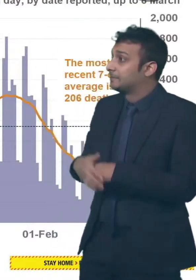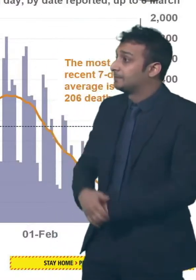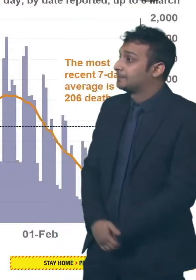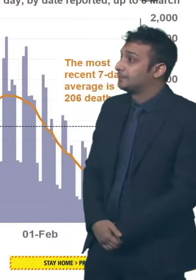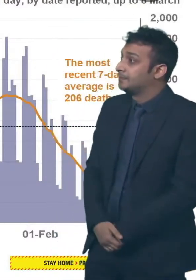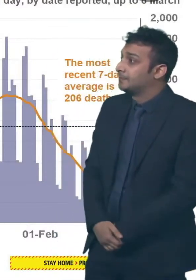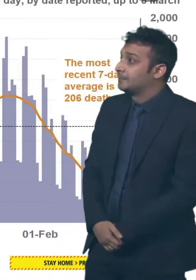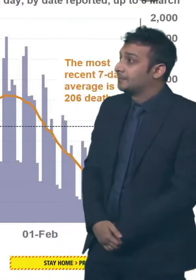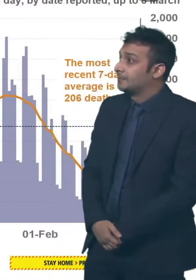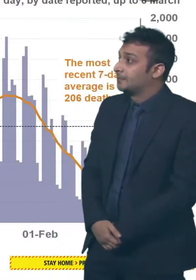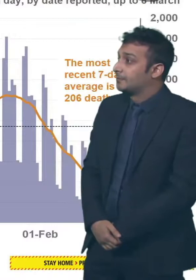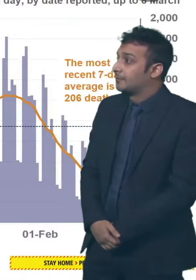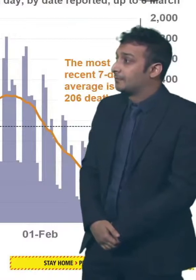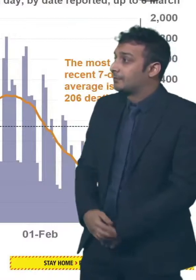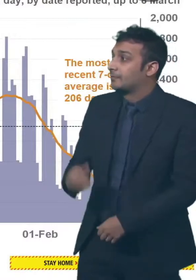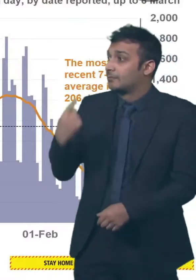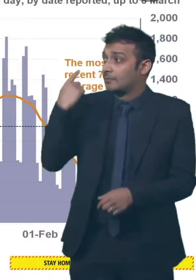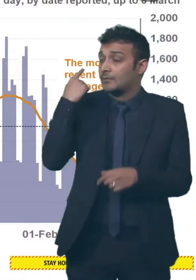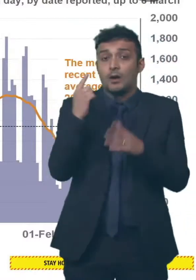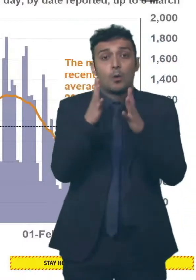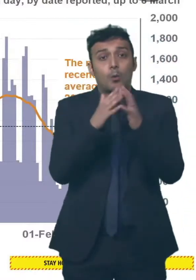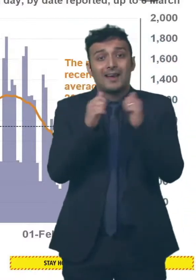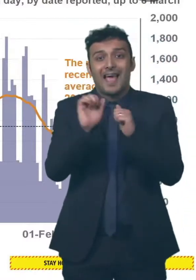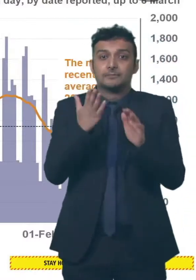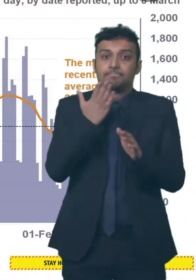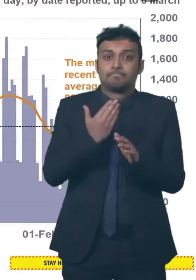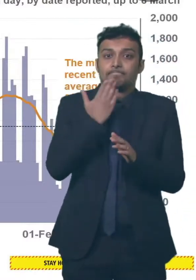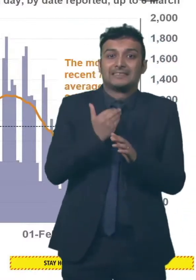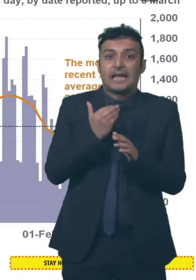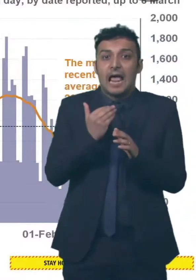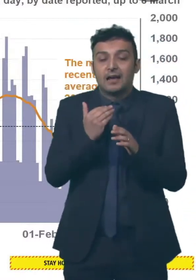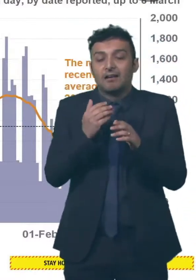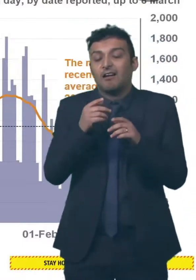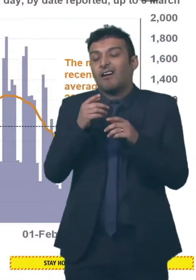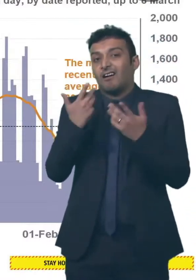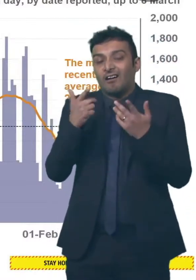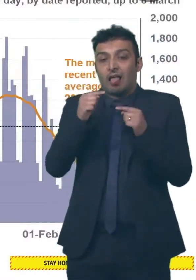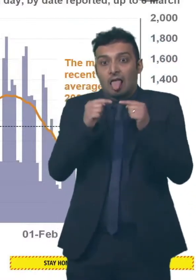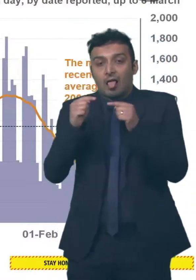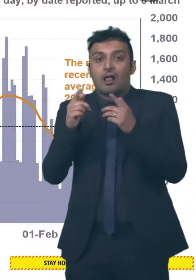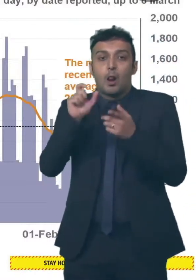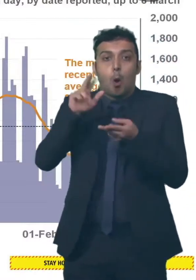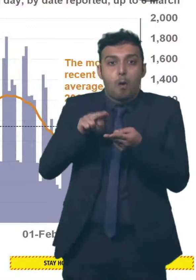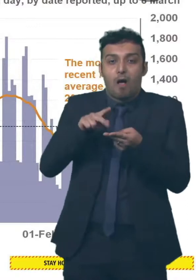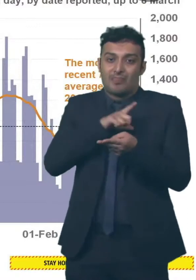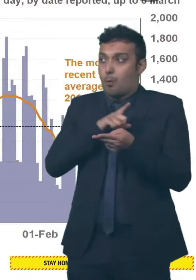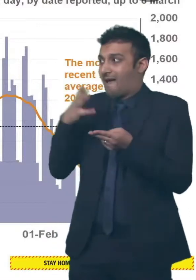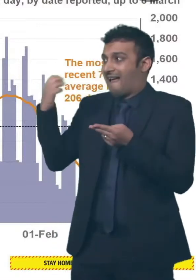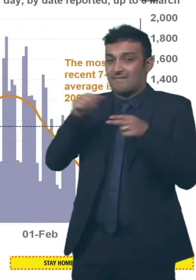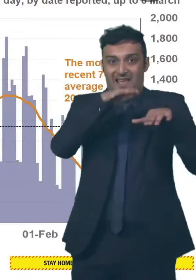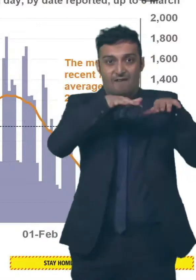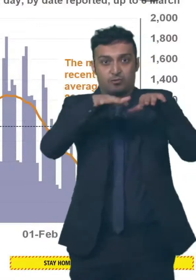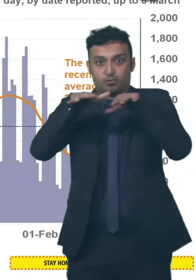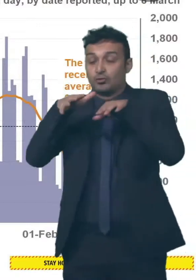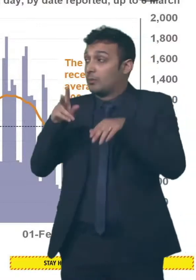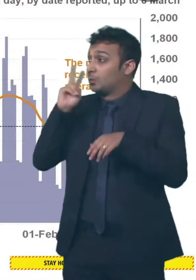lower, which is why we have that rolling average. And you can see now that, again, this is falling right down. The really good news here is